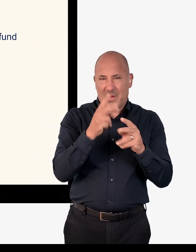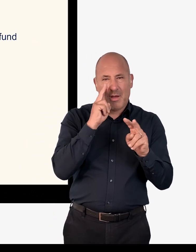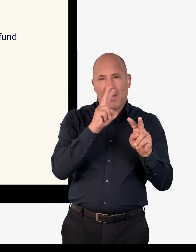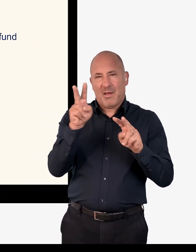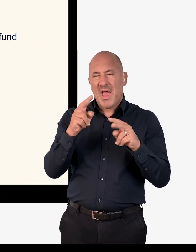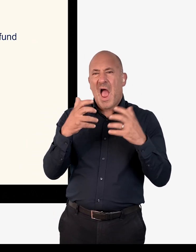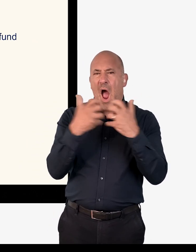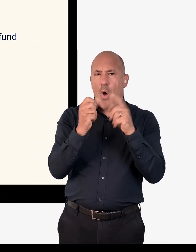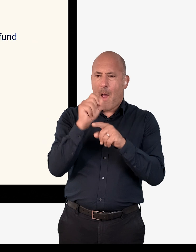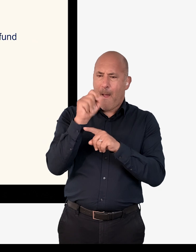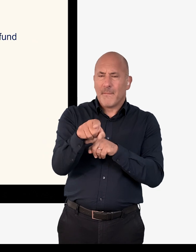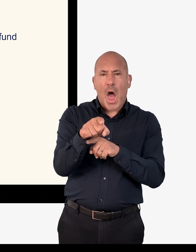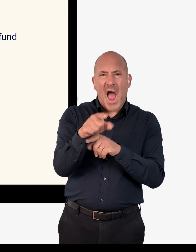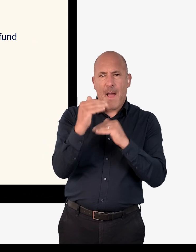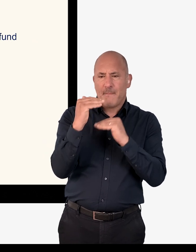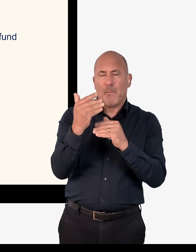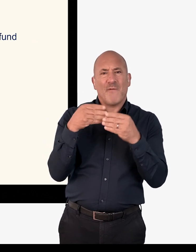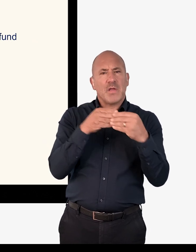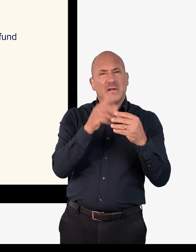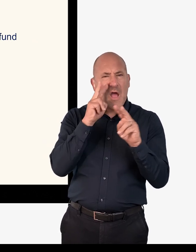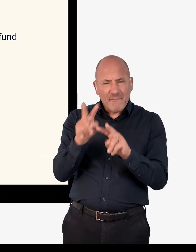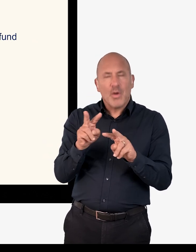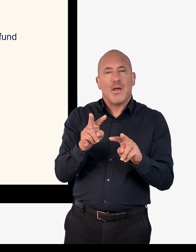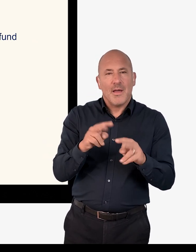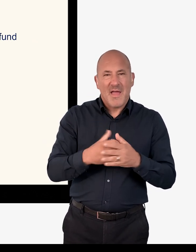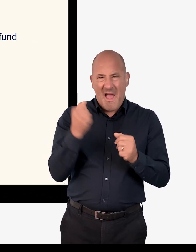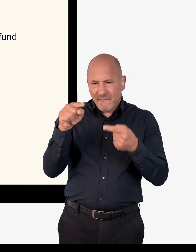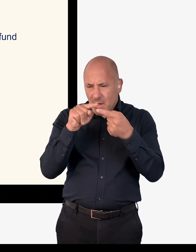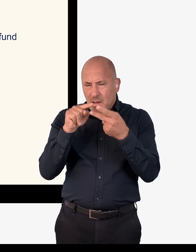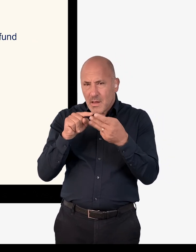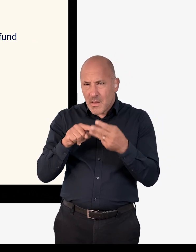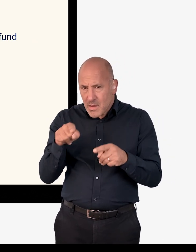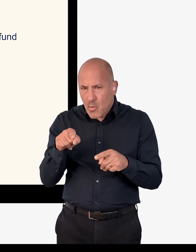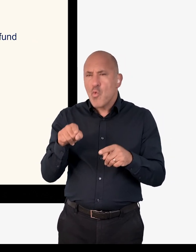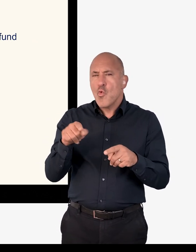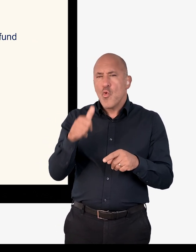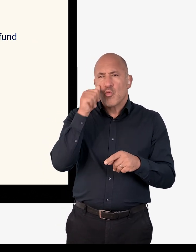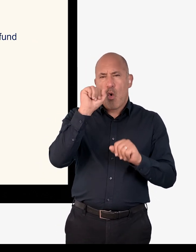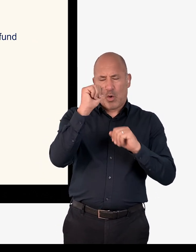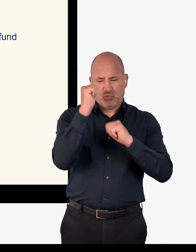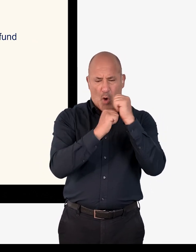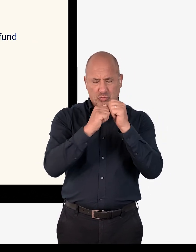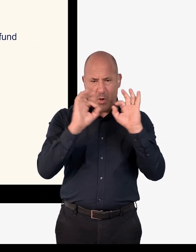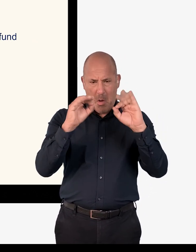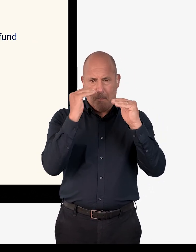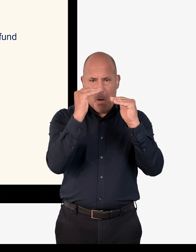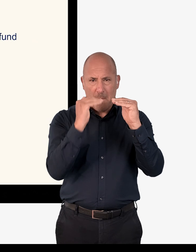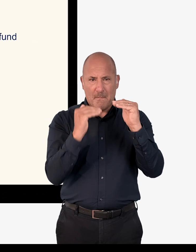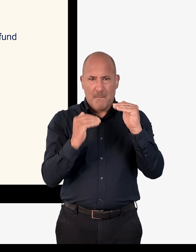How to Apply part of the guidance. Use the prompts to fully structure your